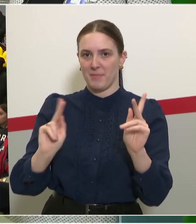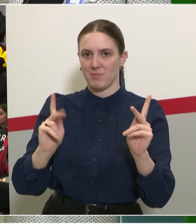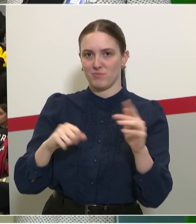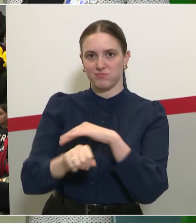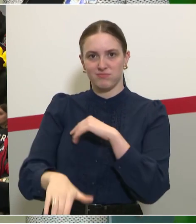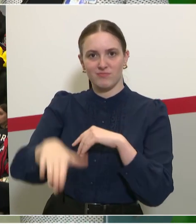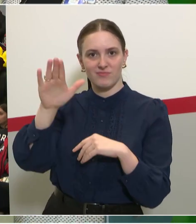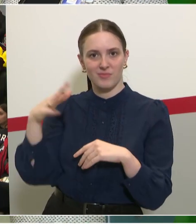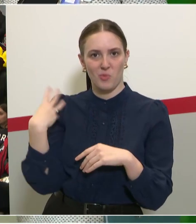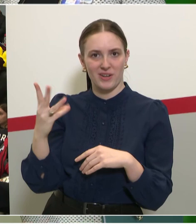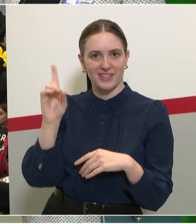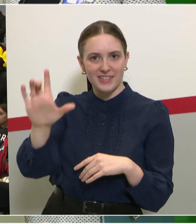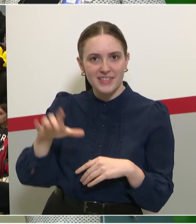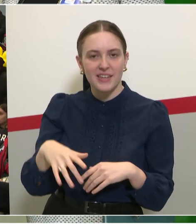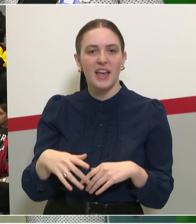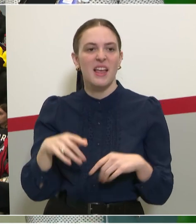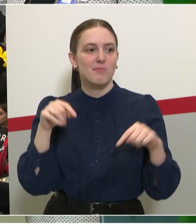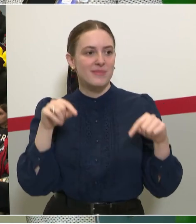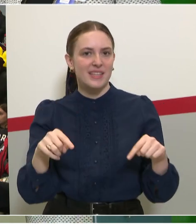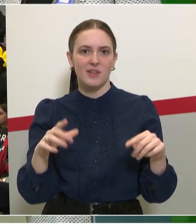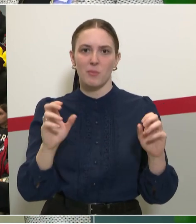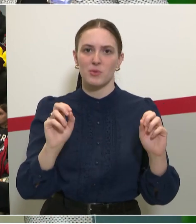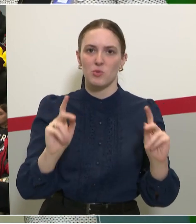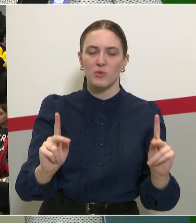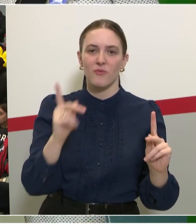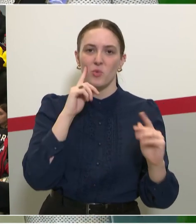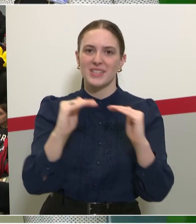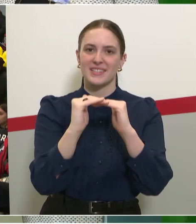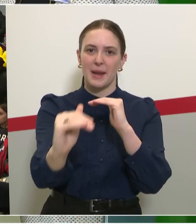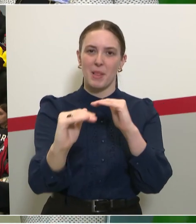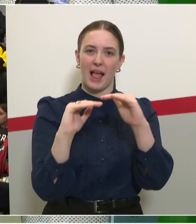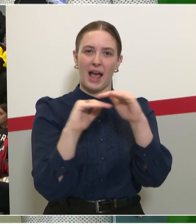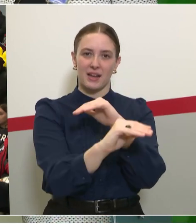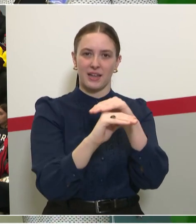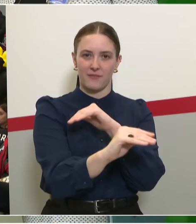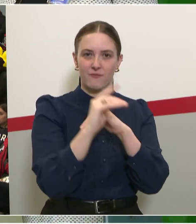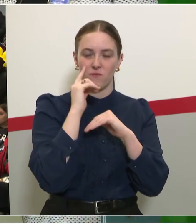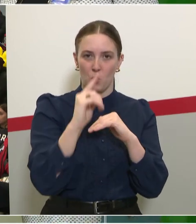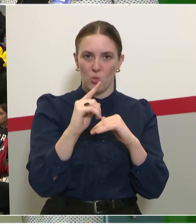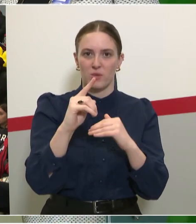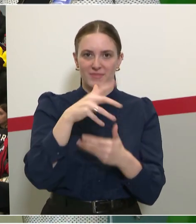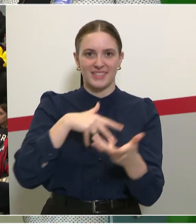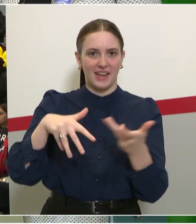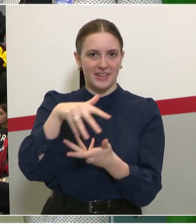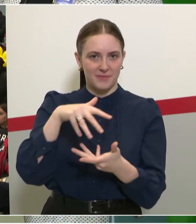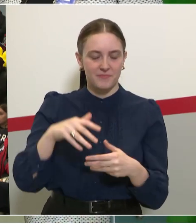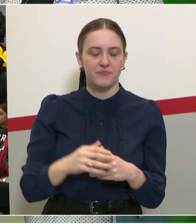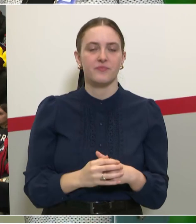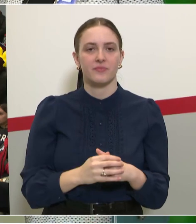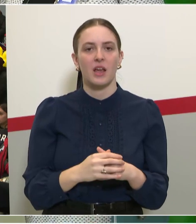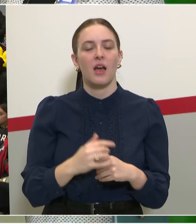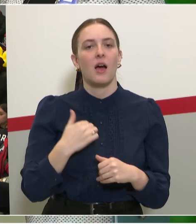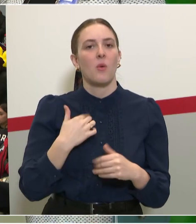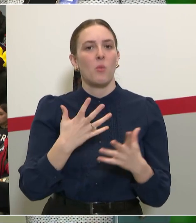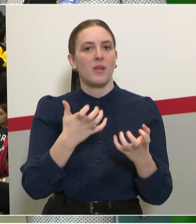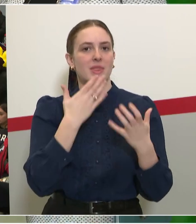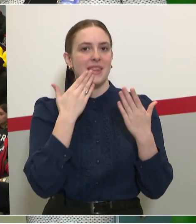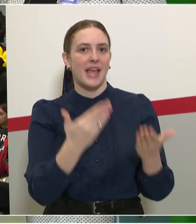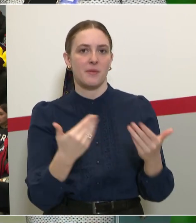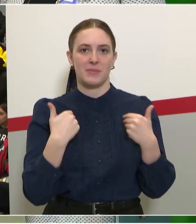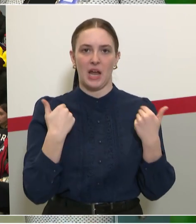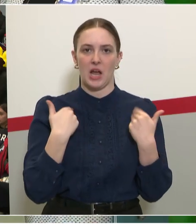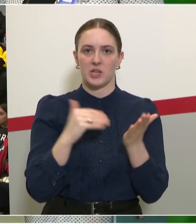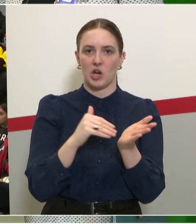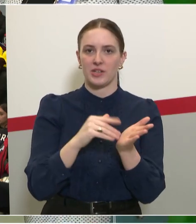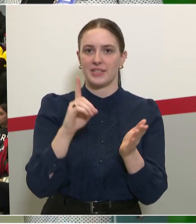the community a stable access to society. I want to thank the Young Doctors DC program